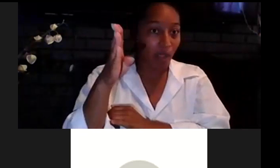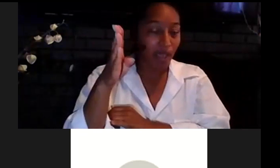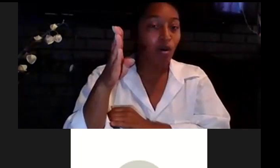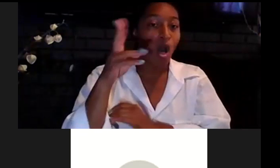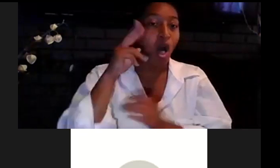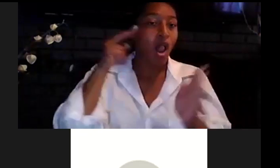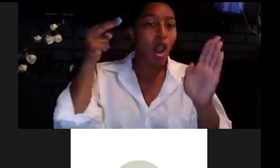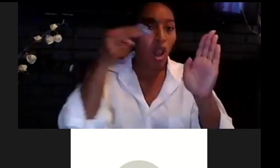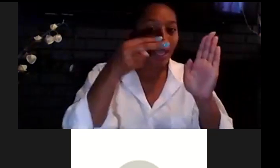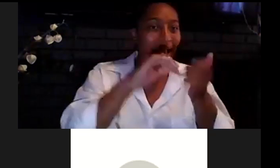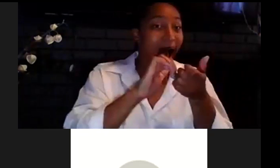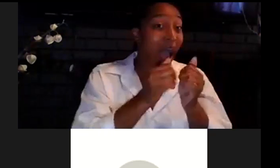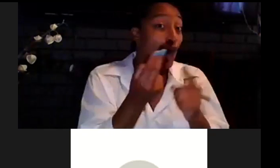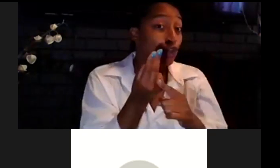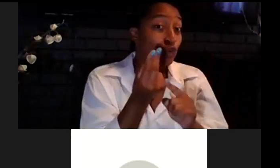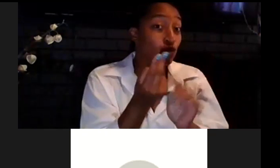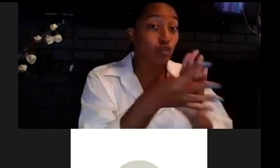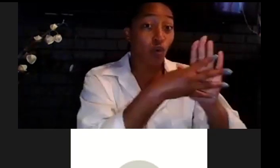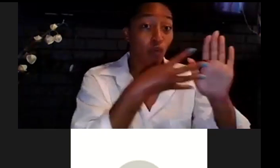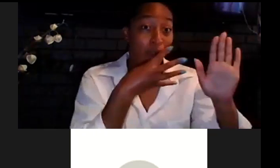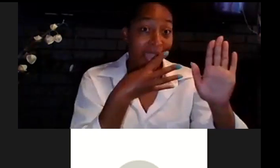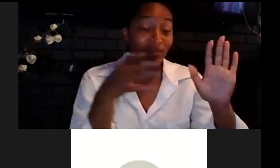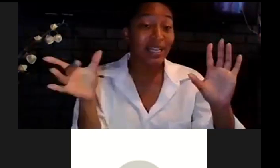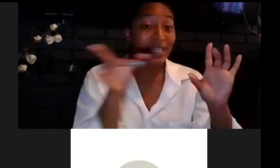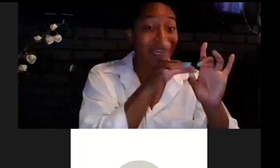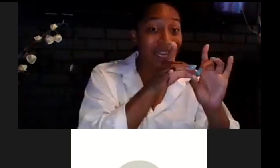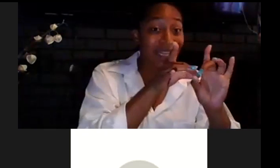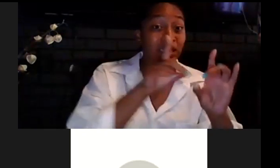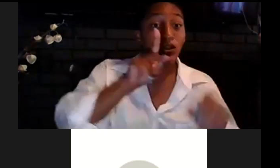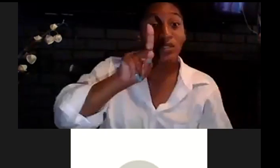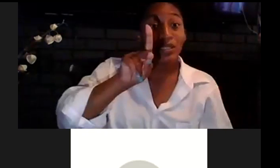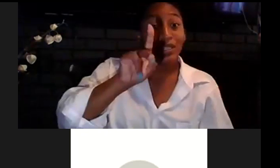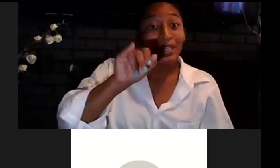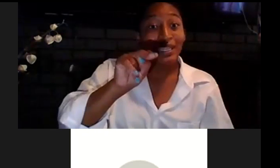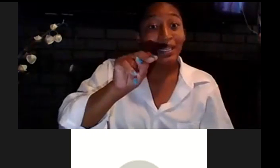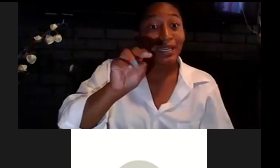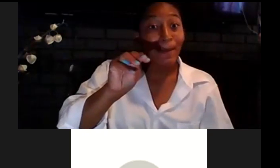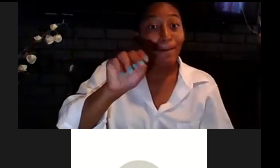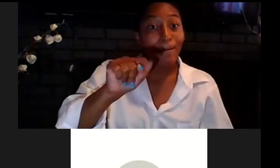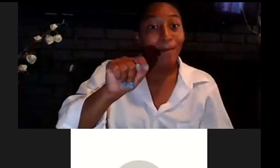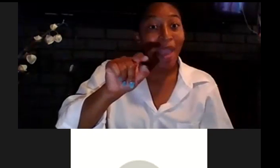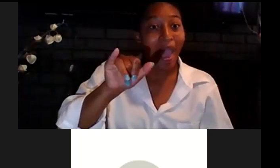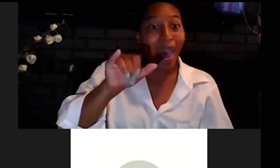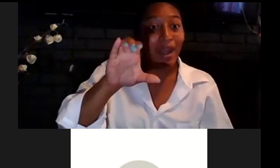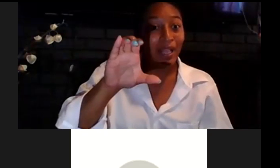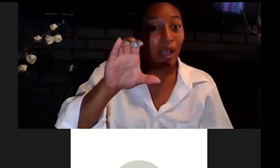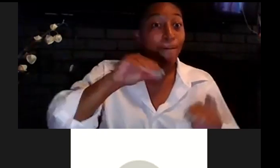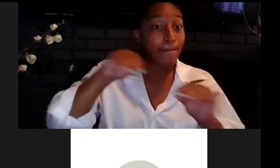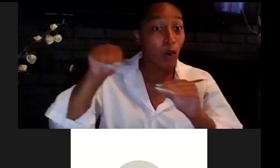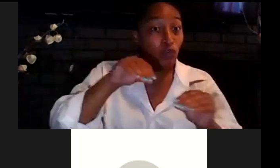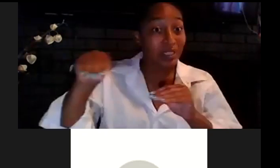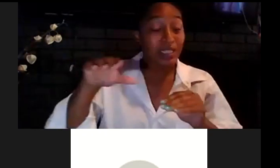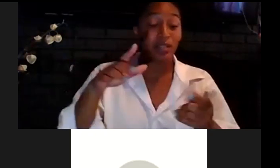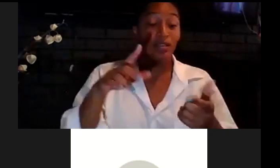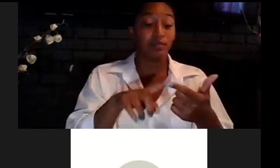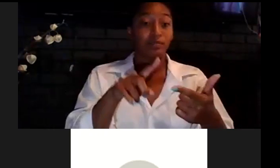to deal with kinematic motion. We'll look at a little more on vectors and then 2D